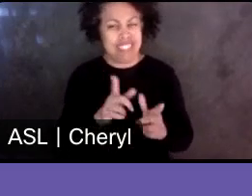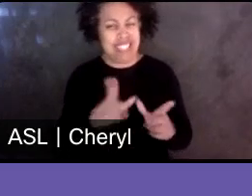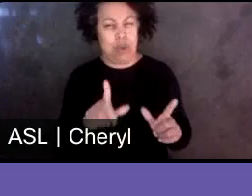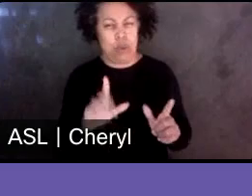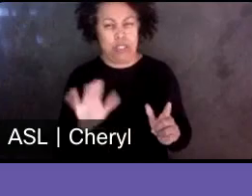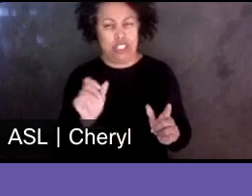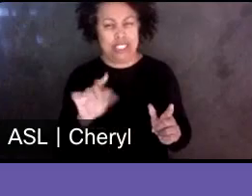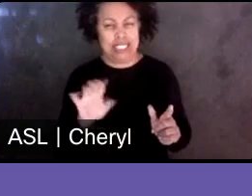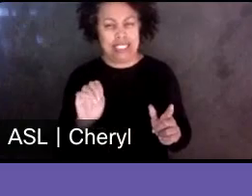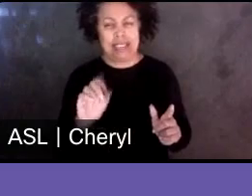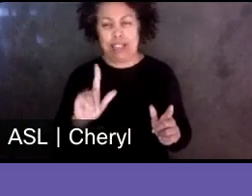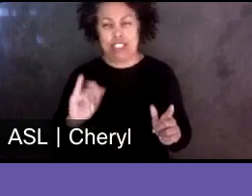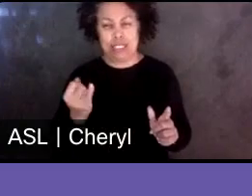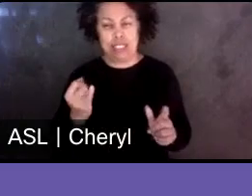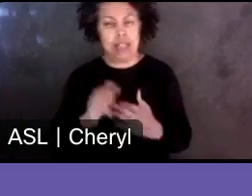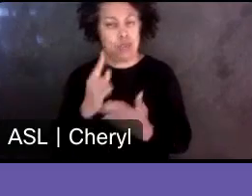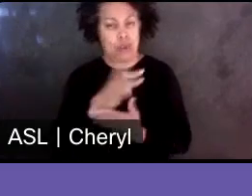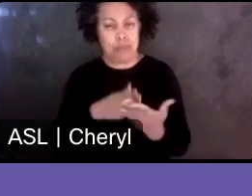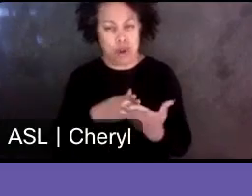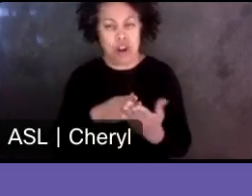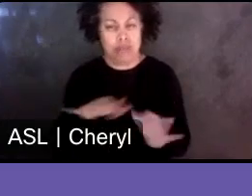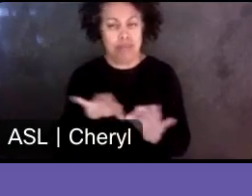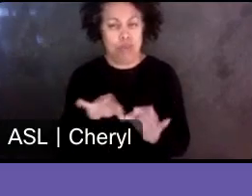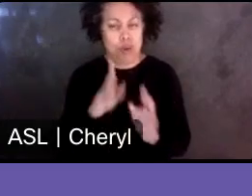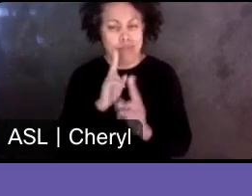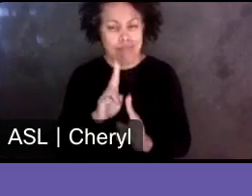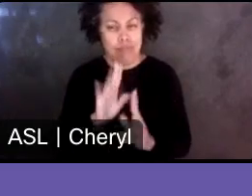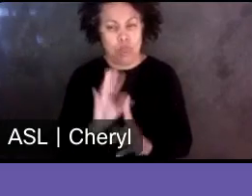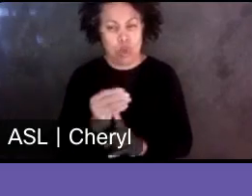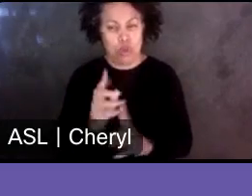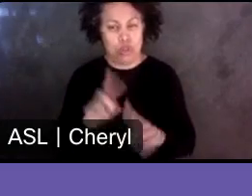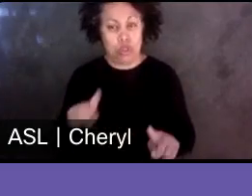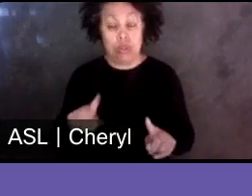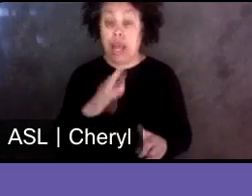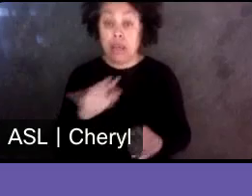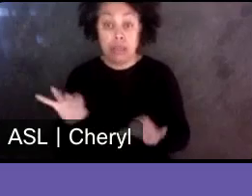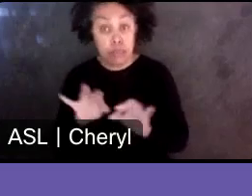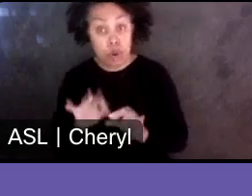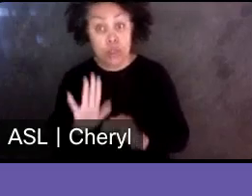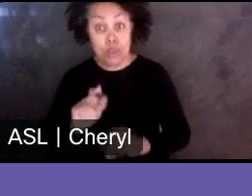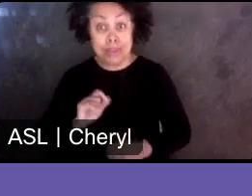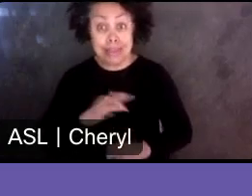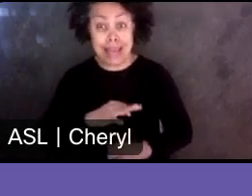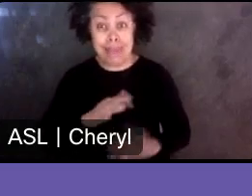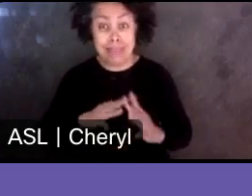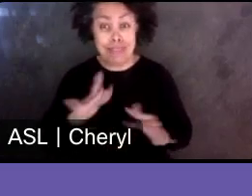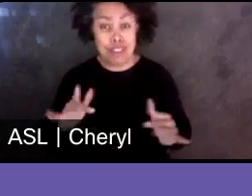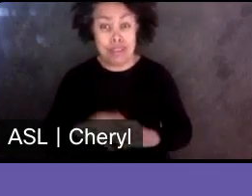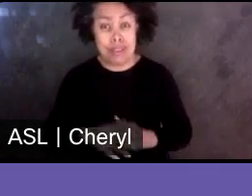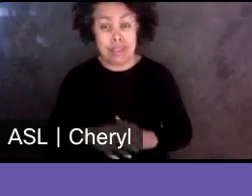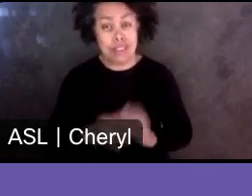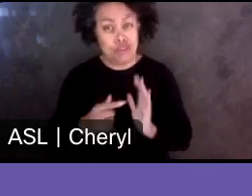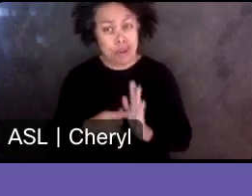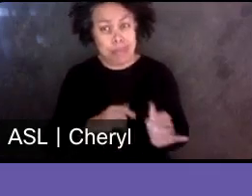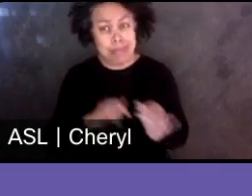cultural responsiveness. It is also important to have staff members who represent your community. You can